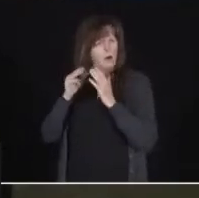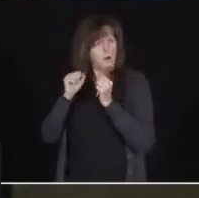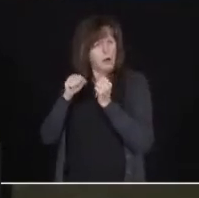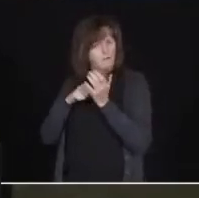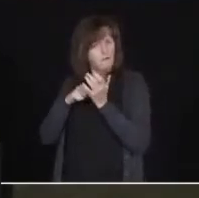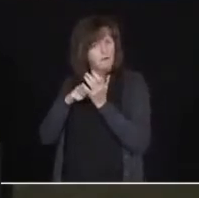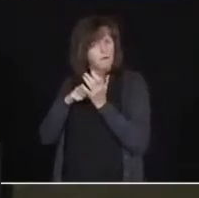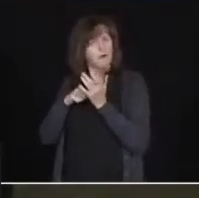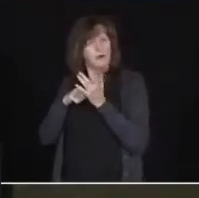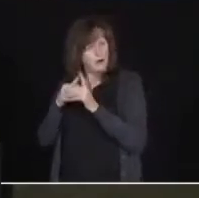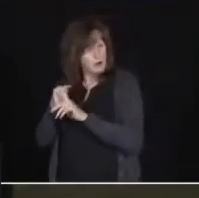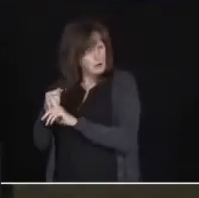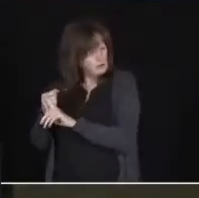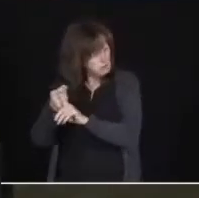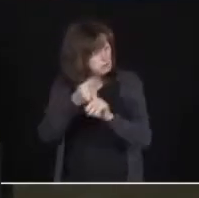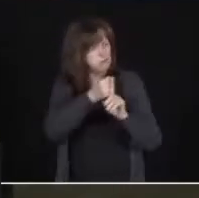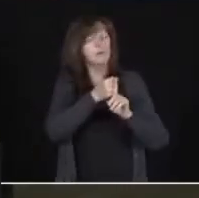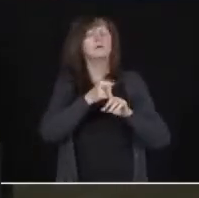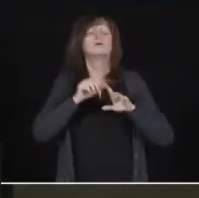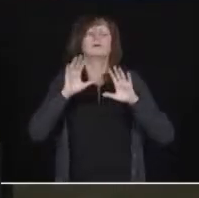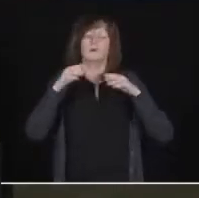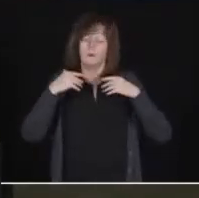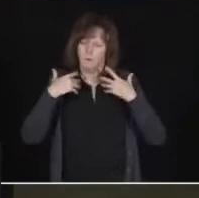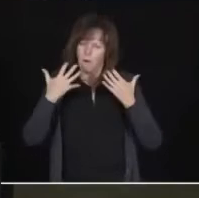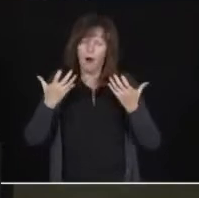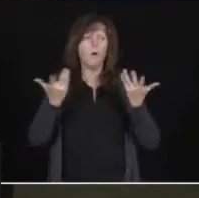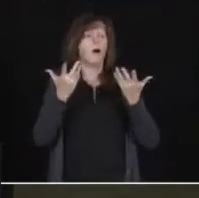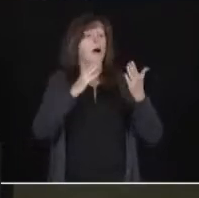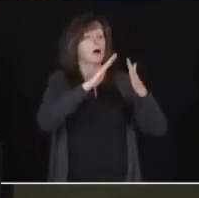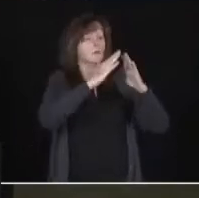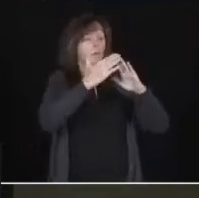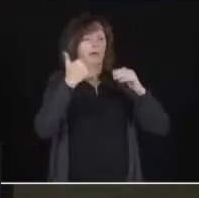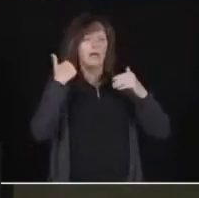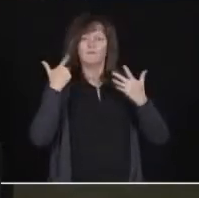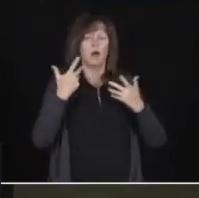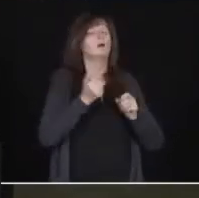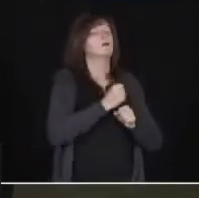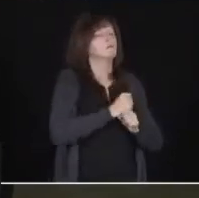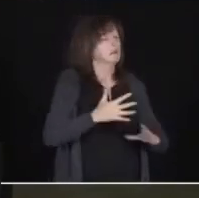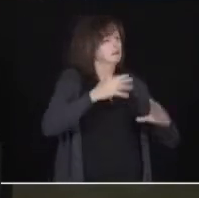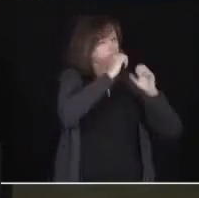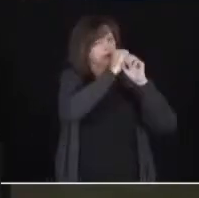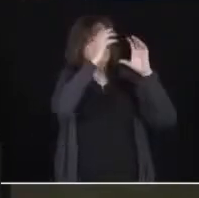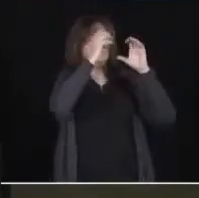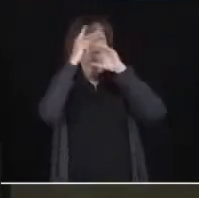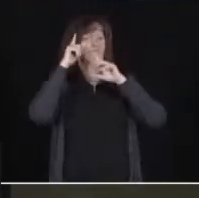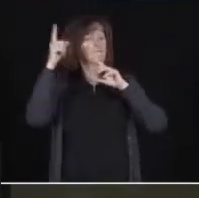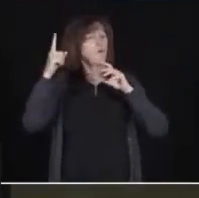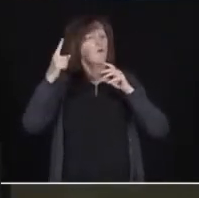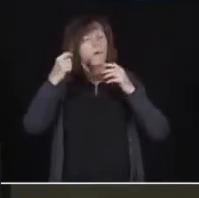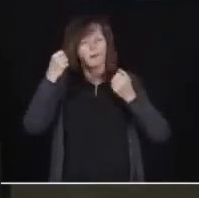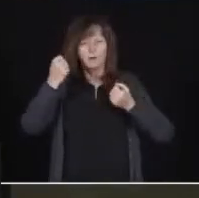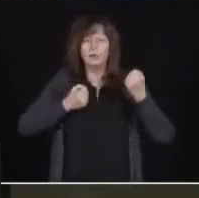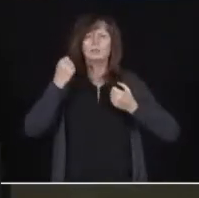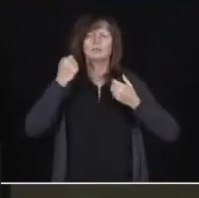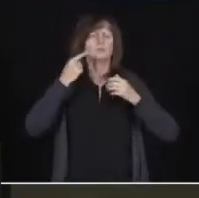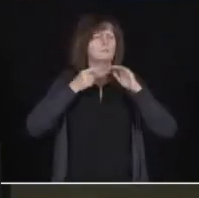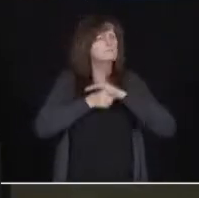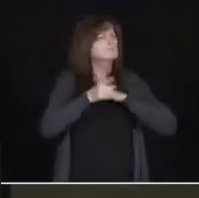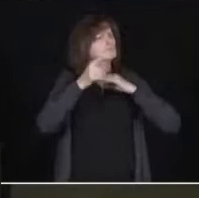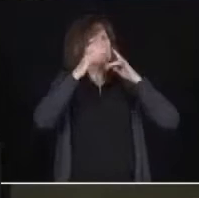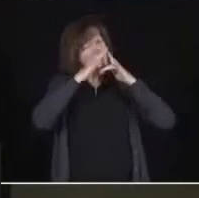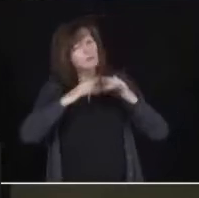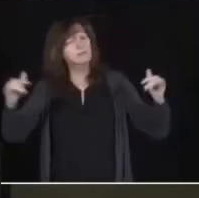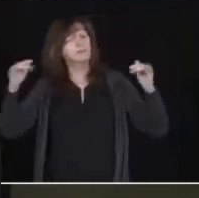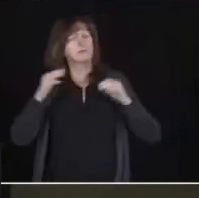transit-oriented communities a priority, the response has been tremendous. Some municipalities are already taking steps to work with